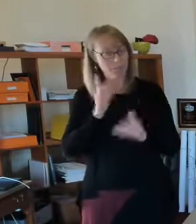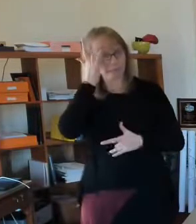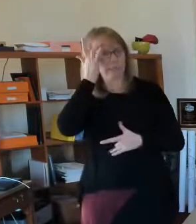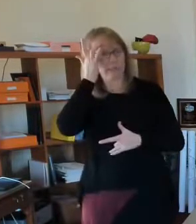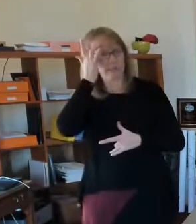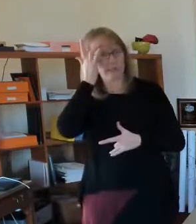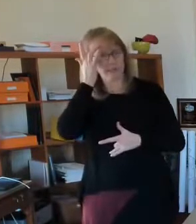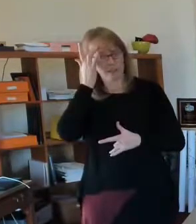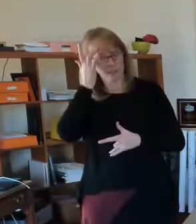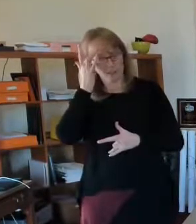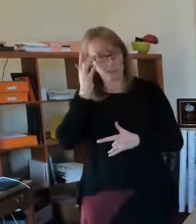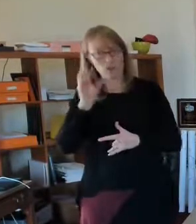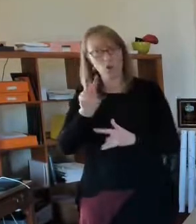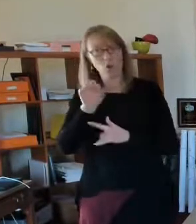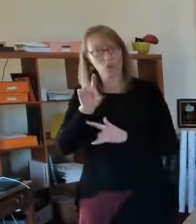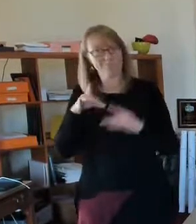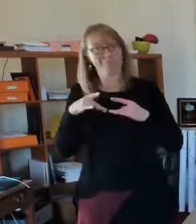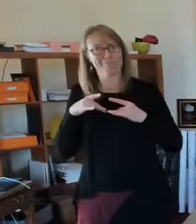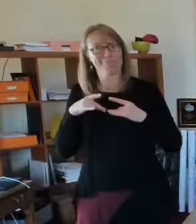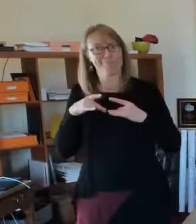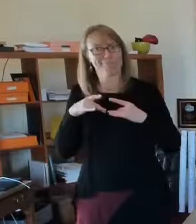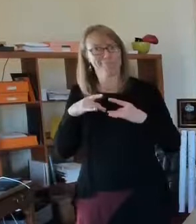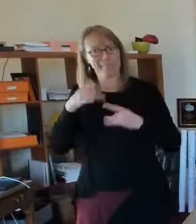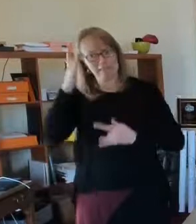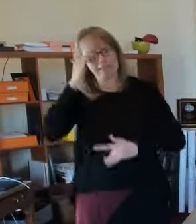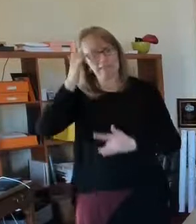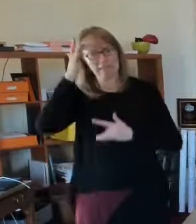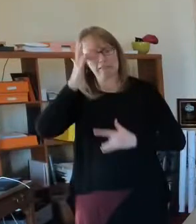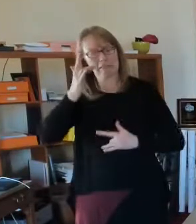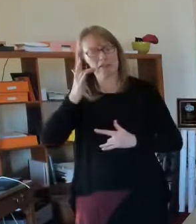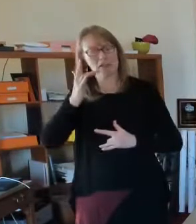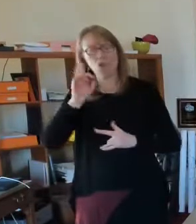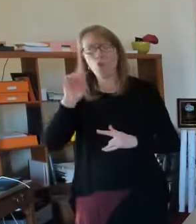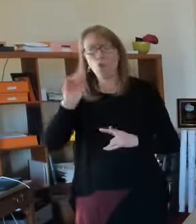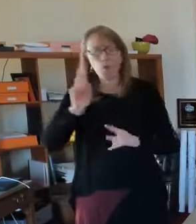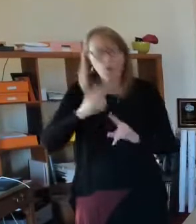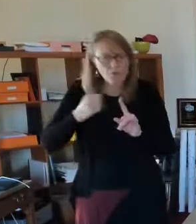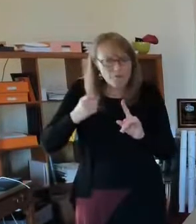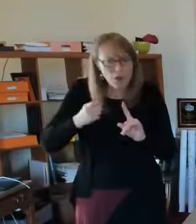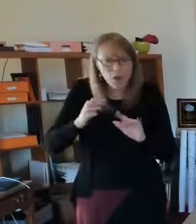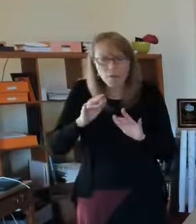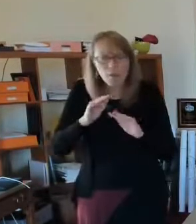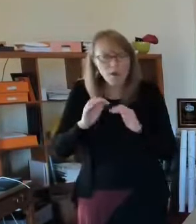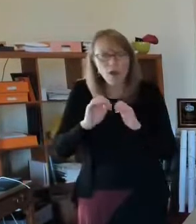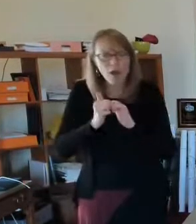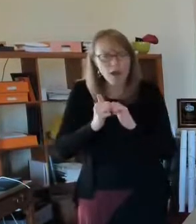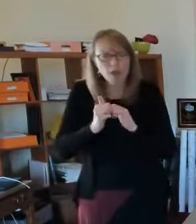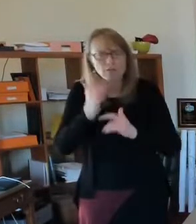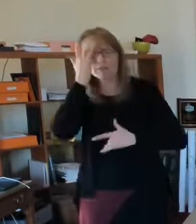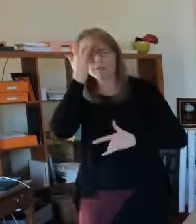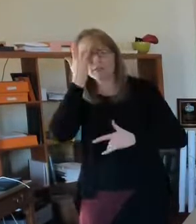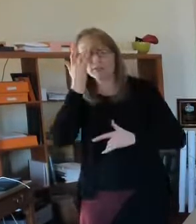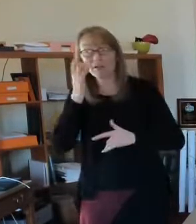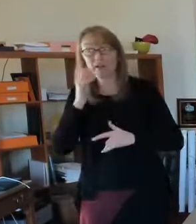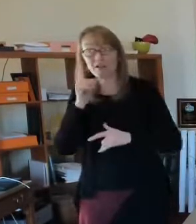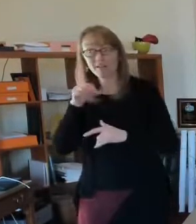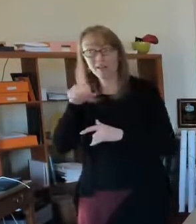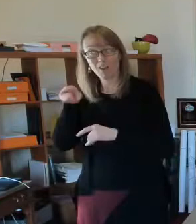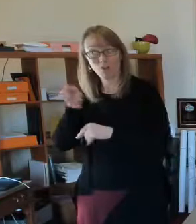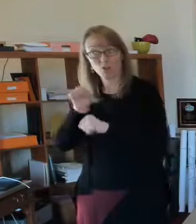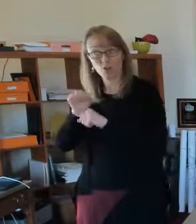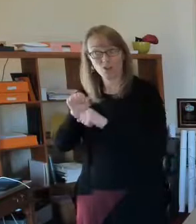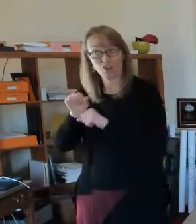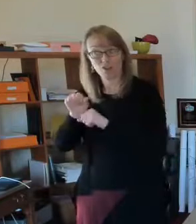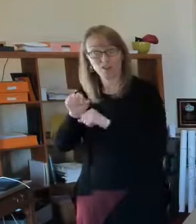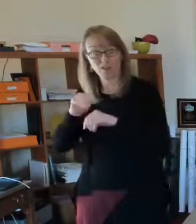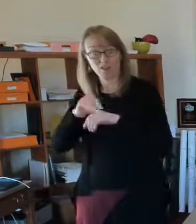they haven't gotten it from work. They've gotten it from their social activities when they're not at work. So, if you're going to